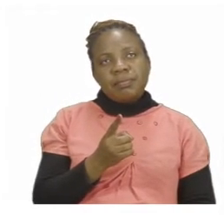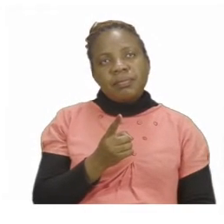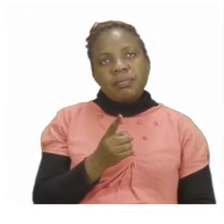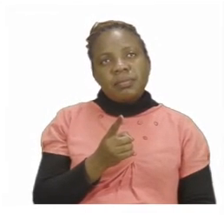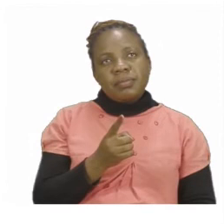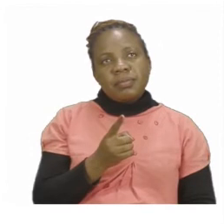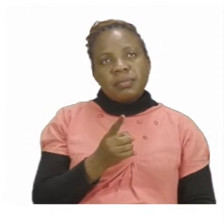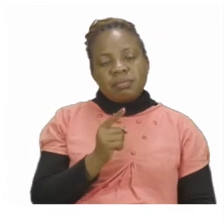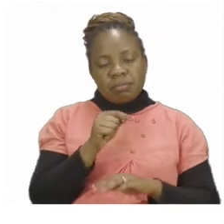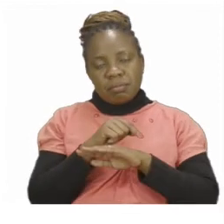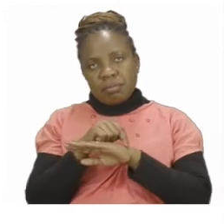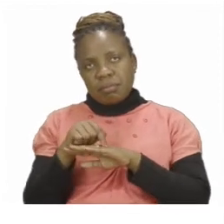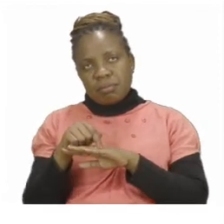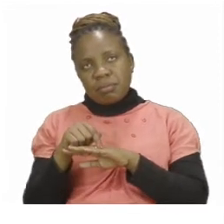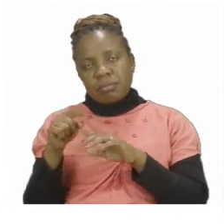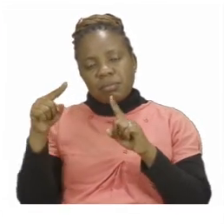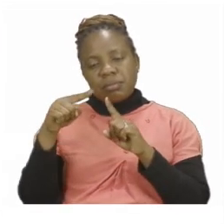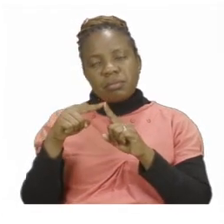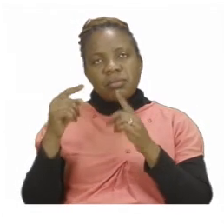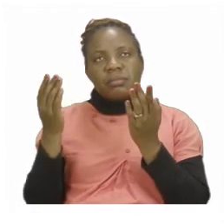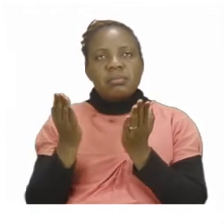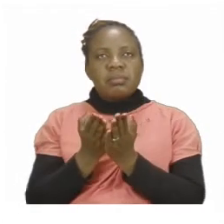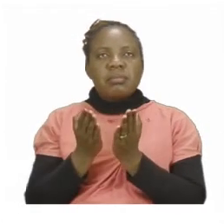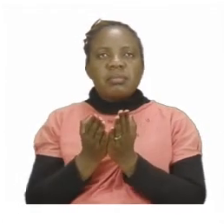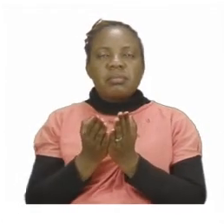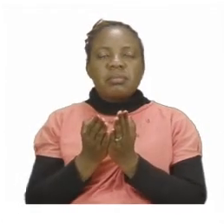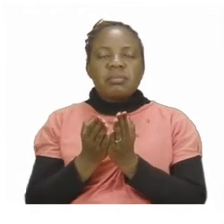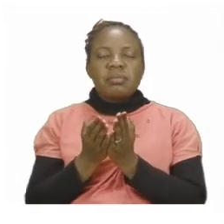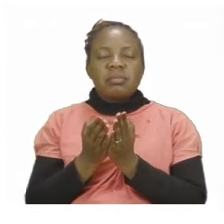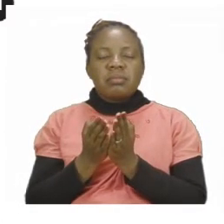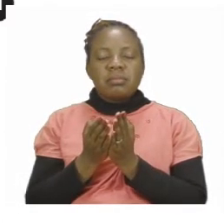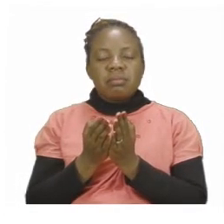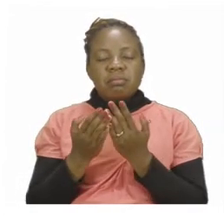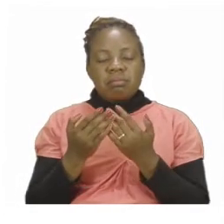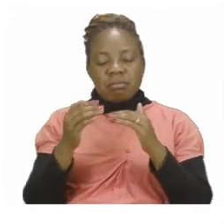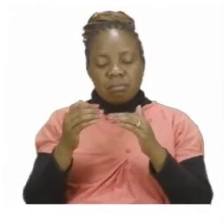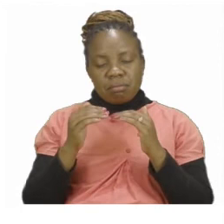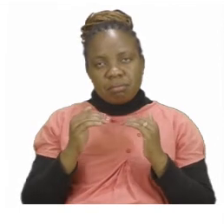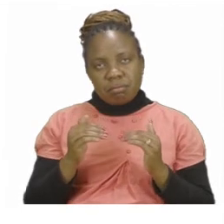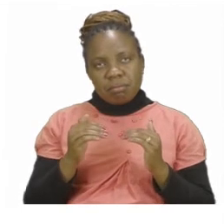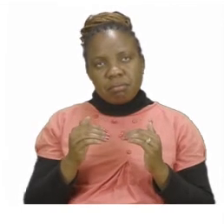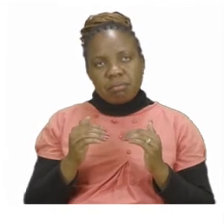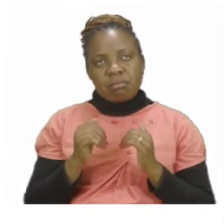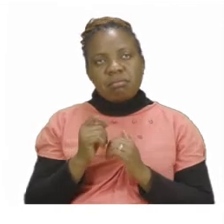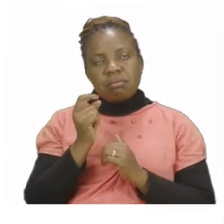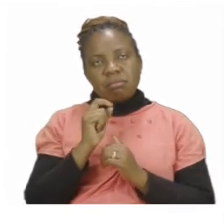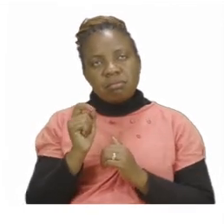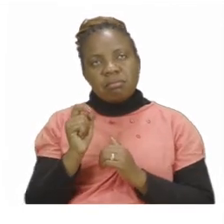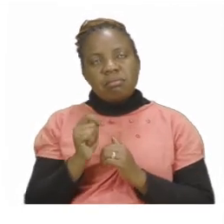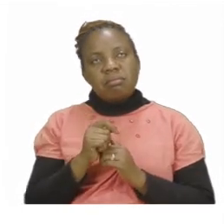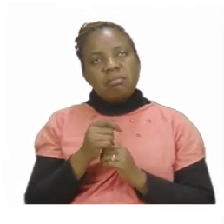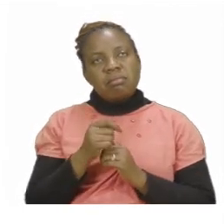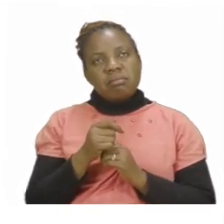a space, to school, and then at the end of the sentence you have the verbs